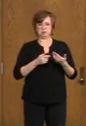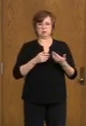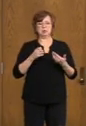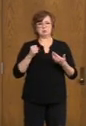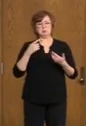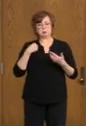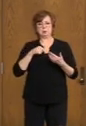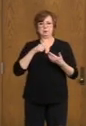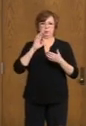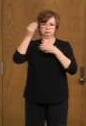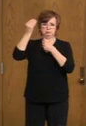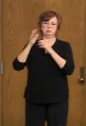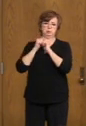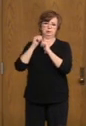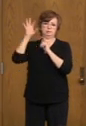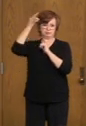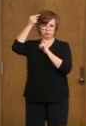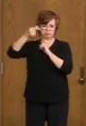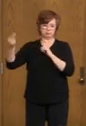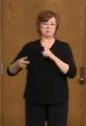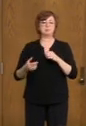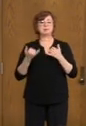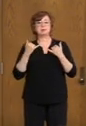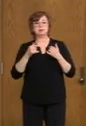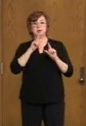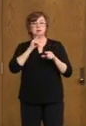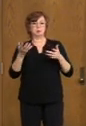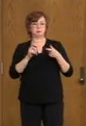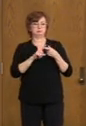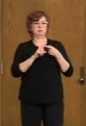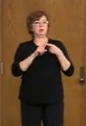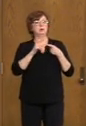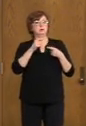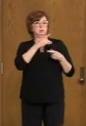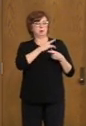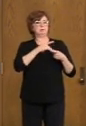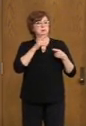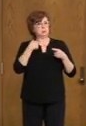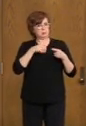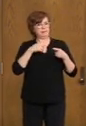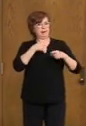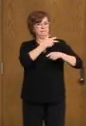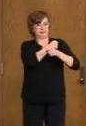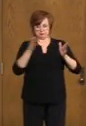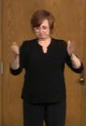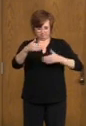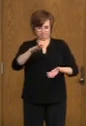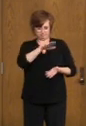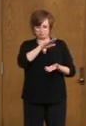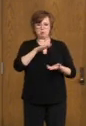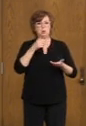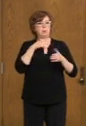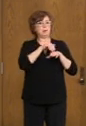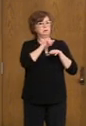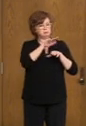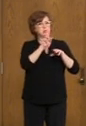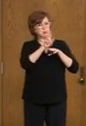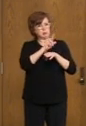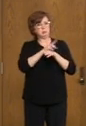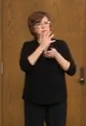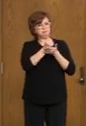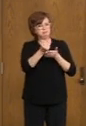there's two things to do here. One is for the provinces to administer the vaccines that we receive. We've gotten that up to 2,000 to 3,000